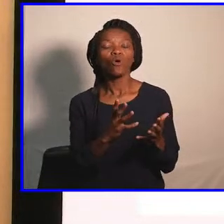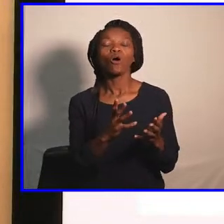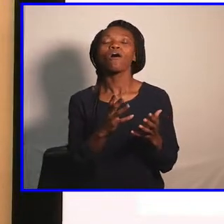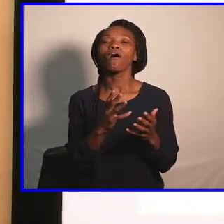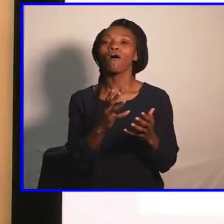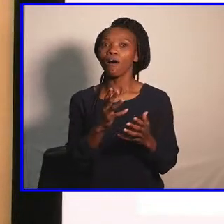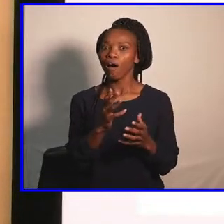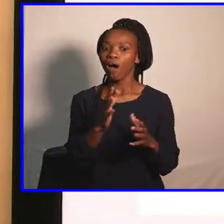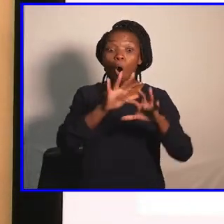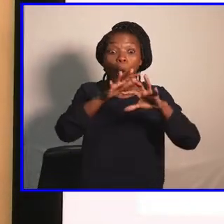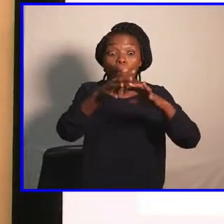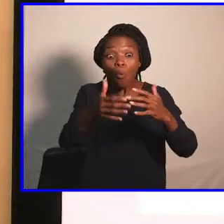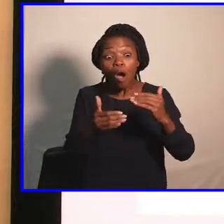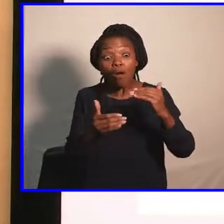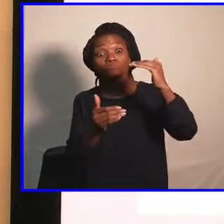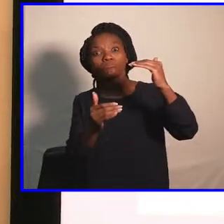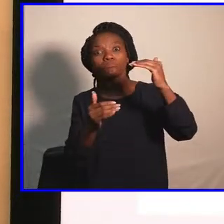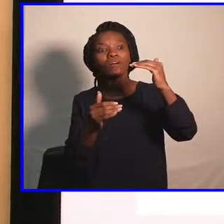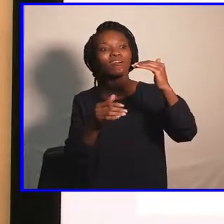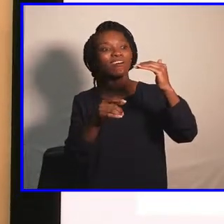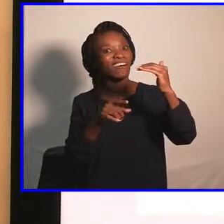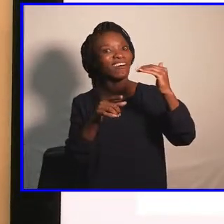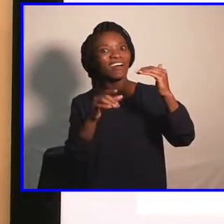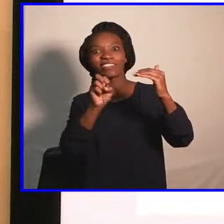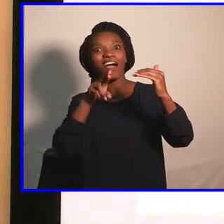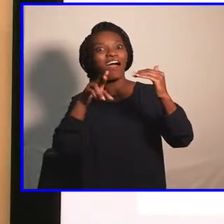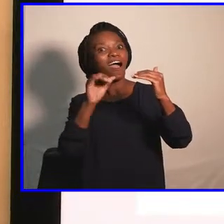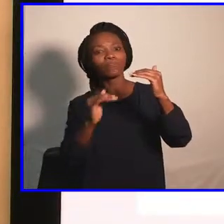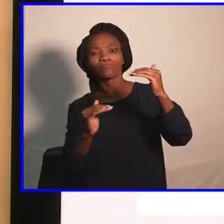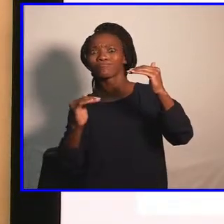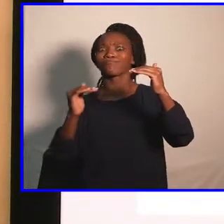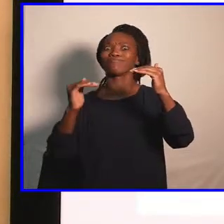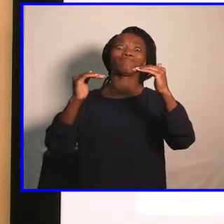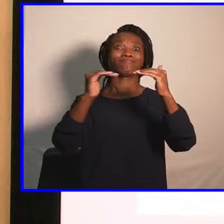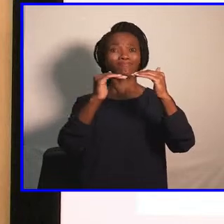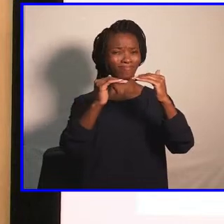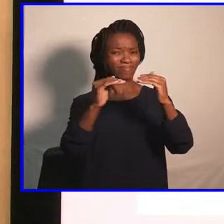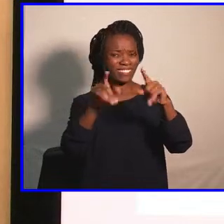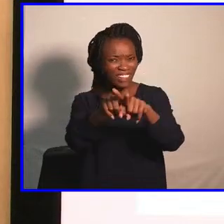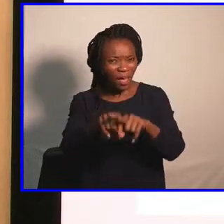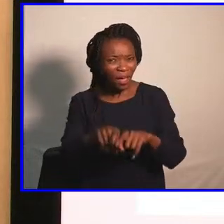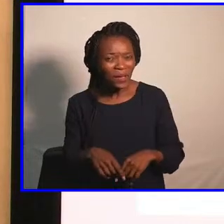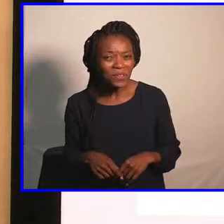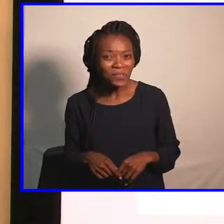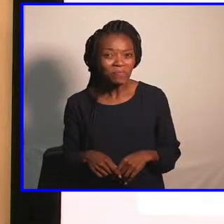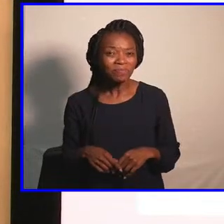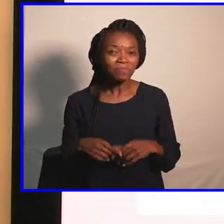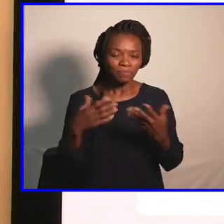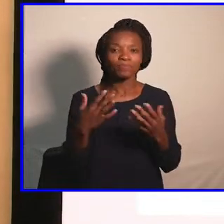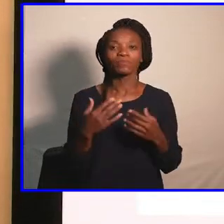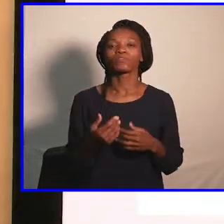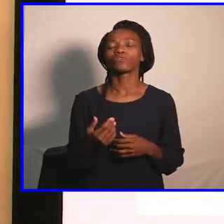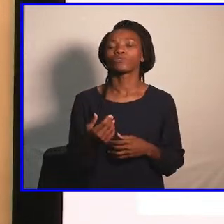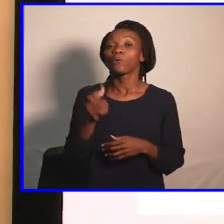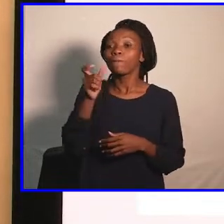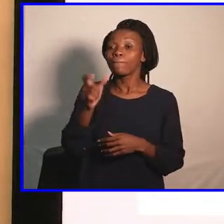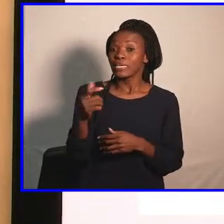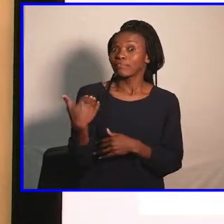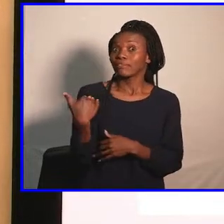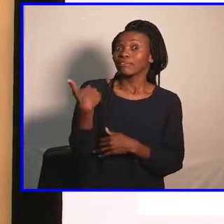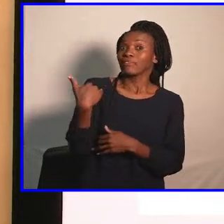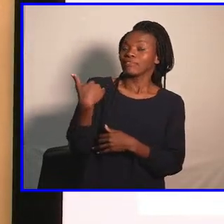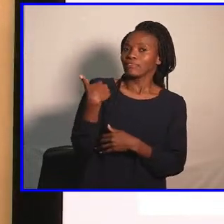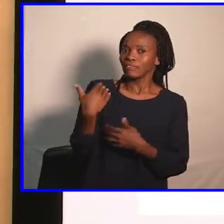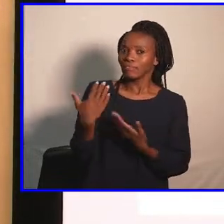world class. And someone was reminding us that SARS was seen